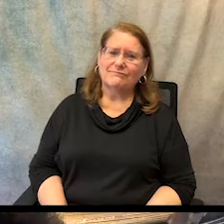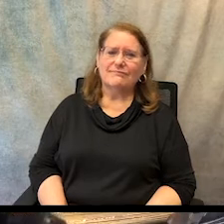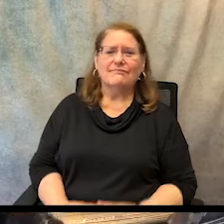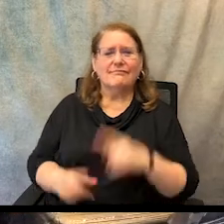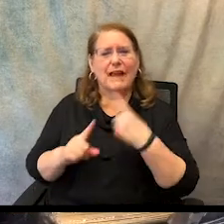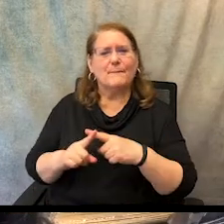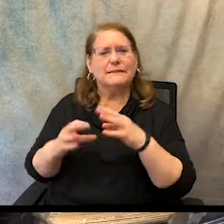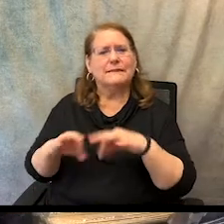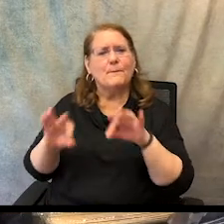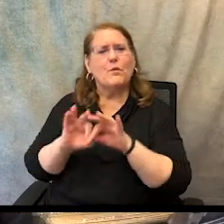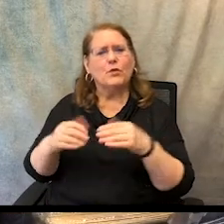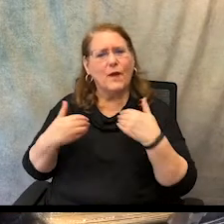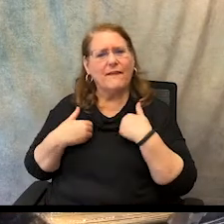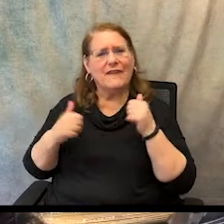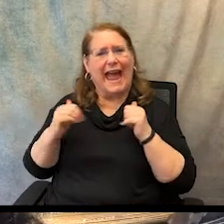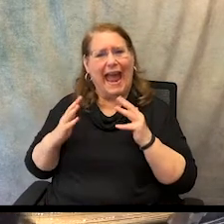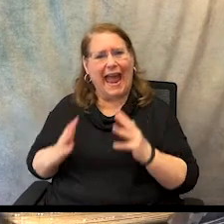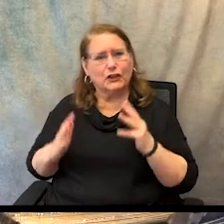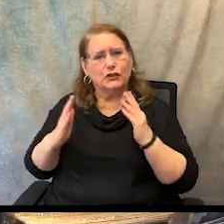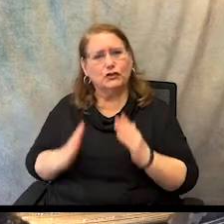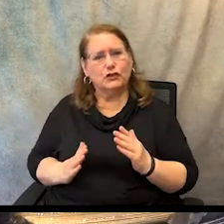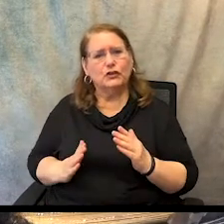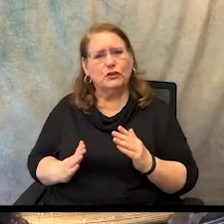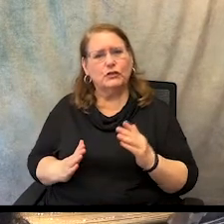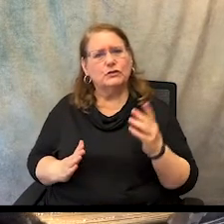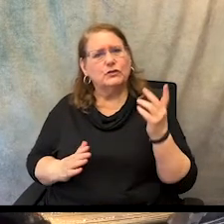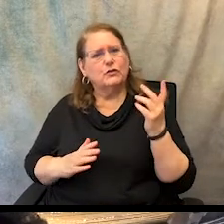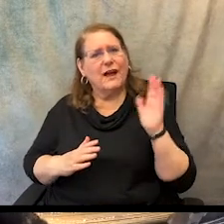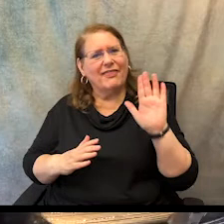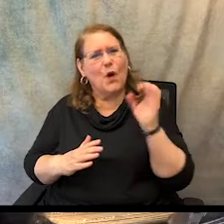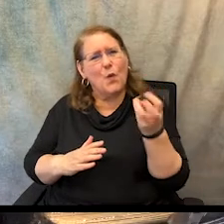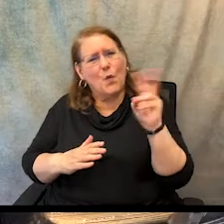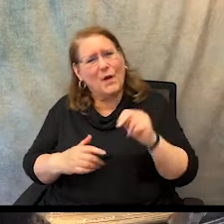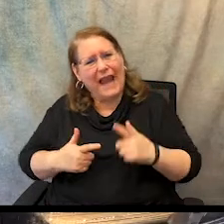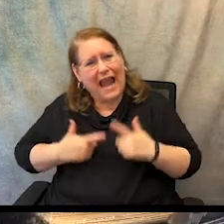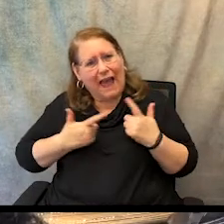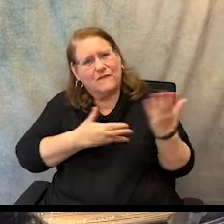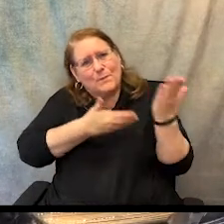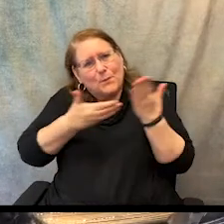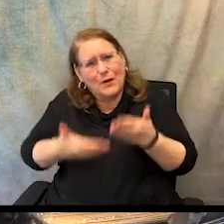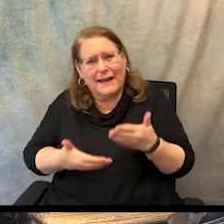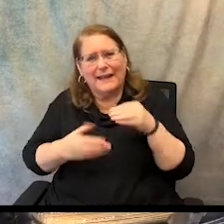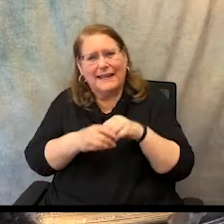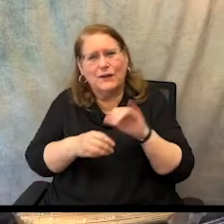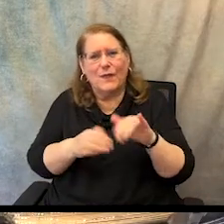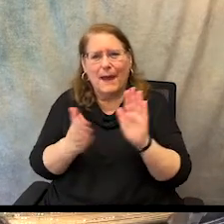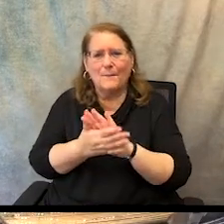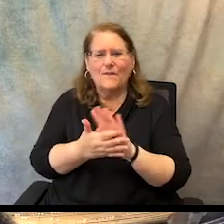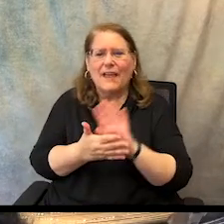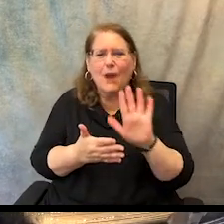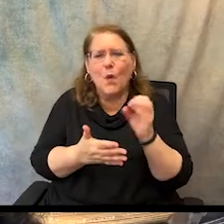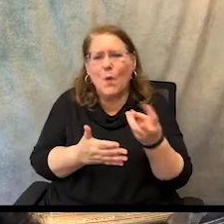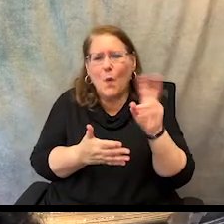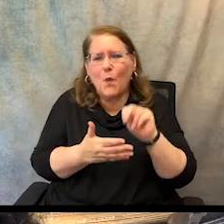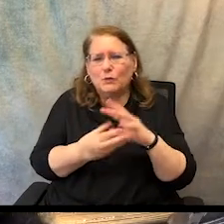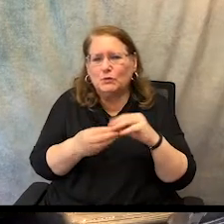it was very important to have actors who bring something from their own life in the movie, from their